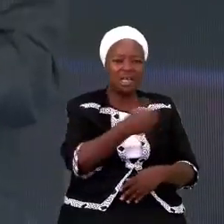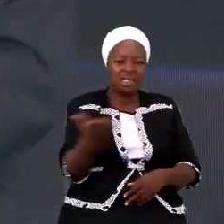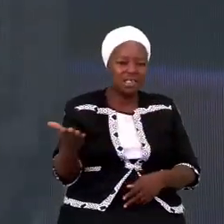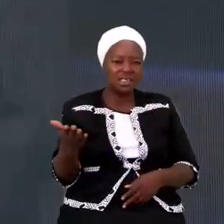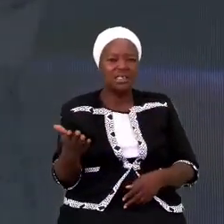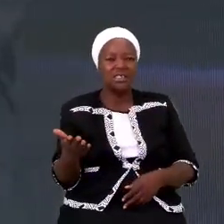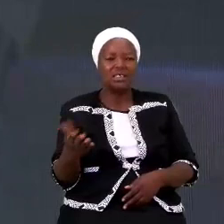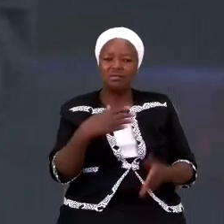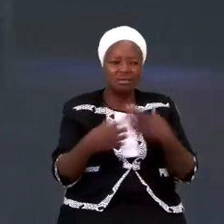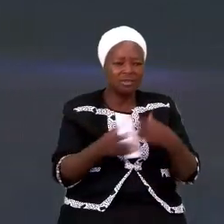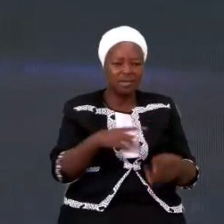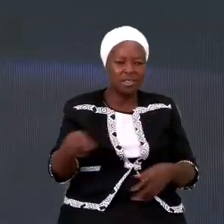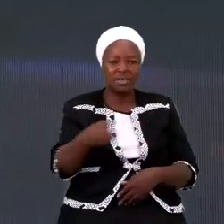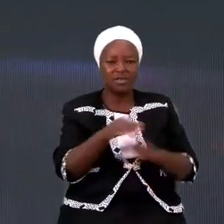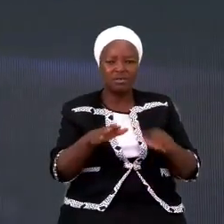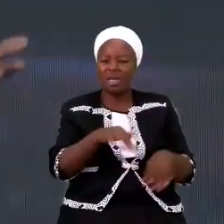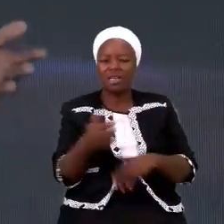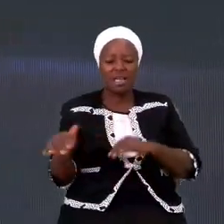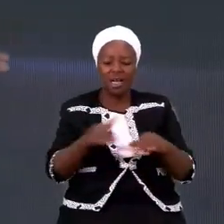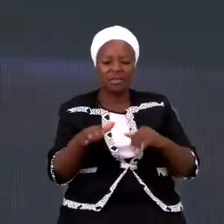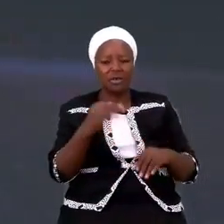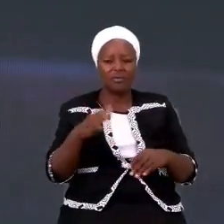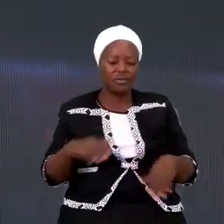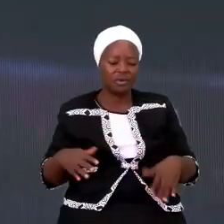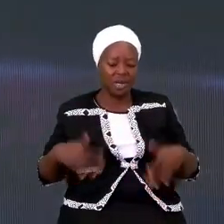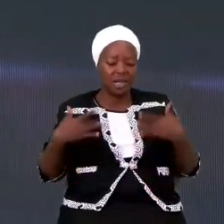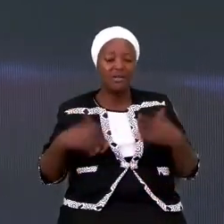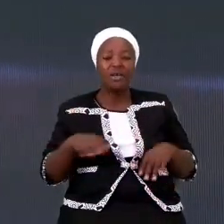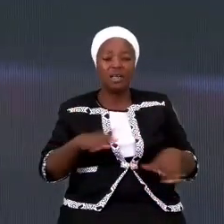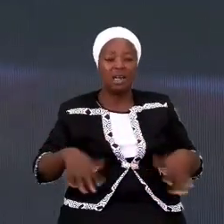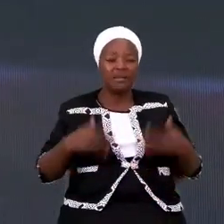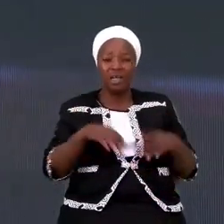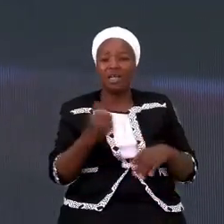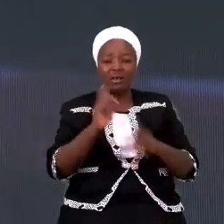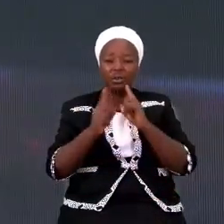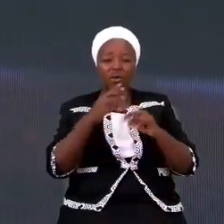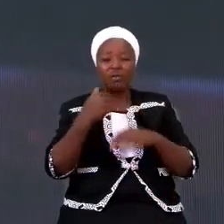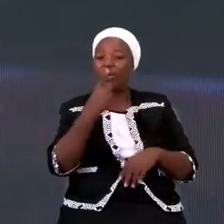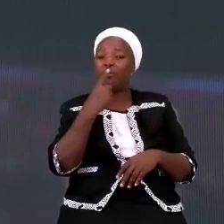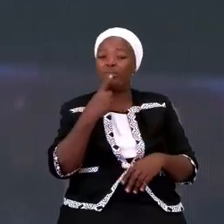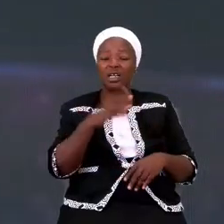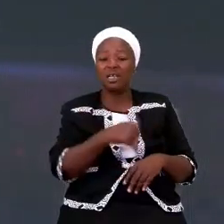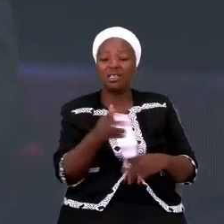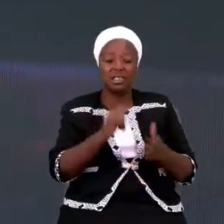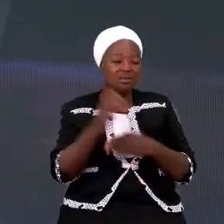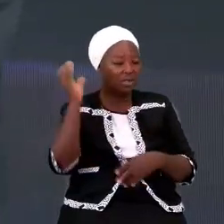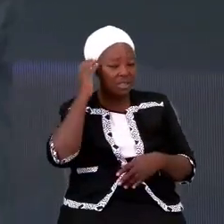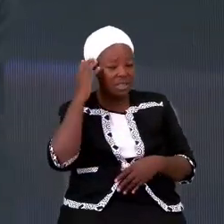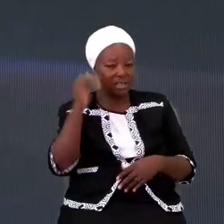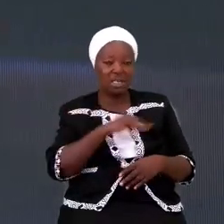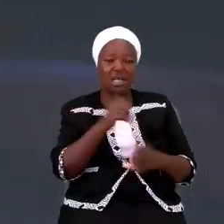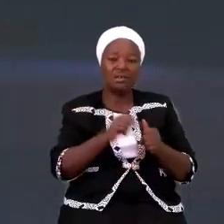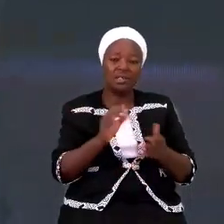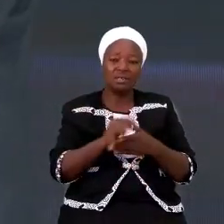you are listening to, everywhere you are walking to, anyone you are interacting with, and whatsoever ye do,